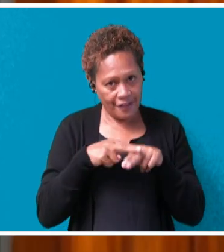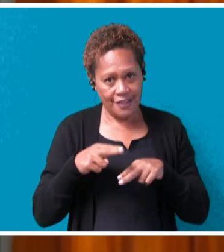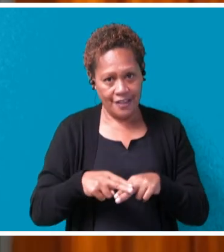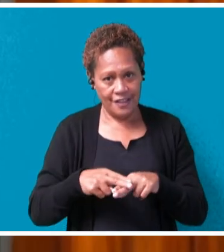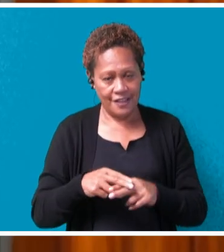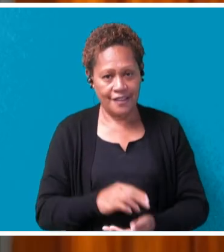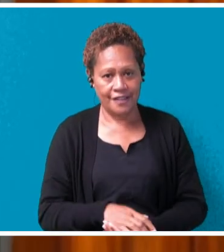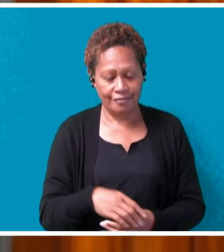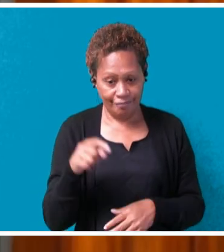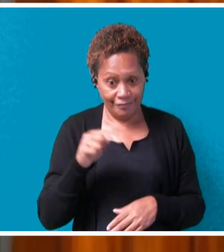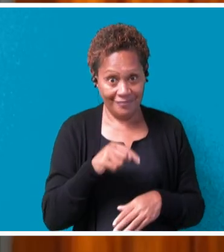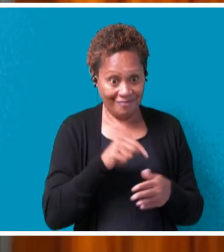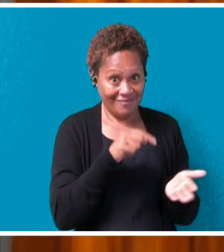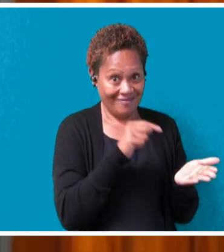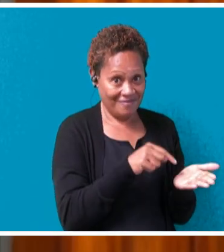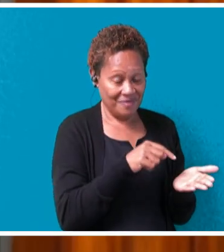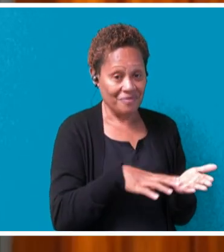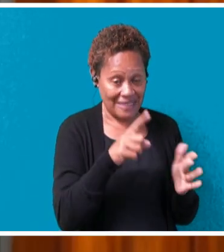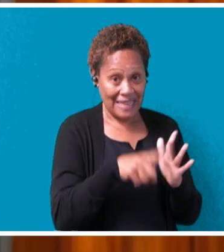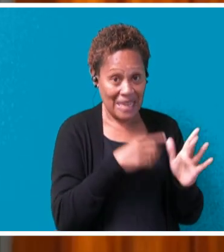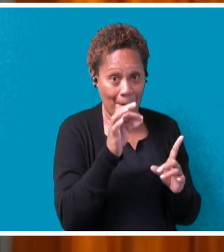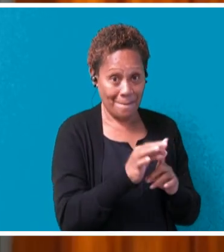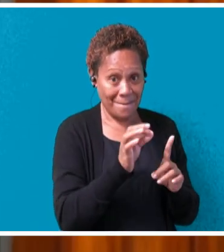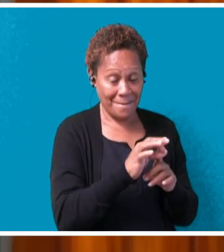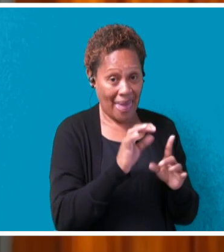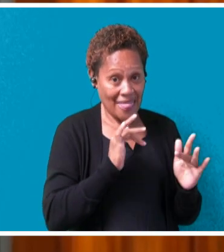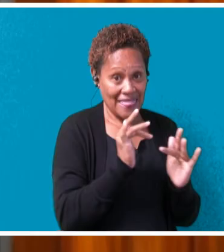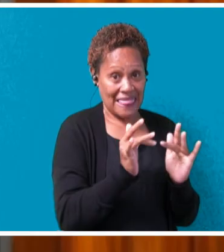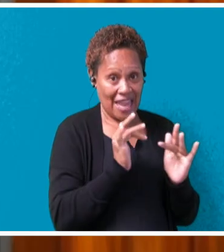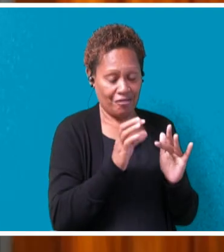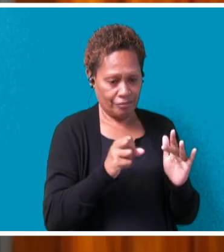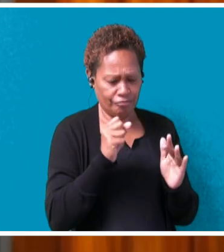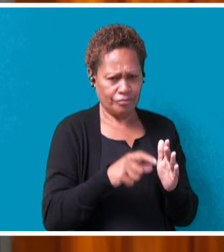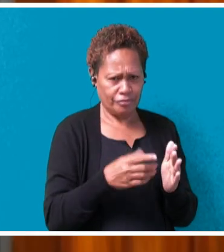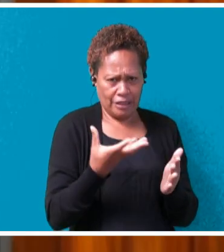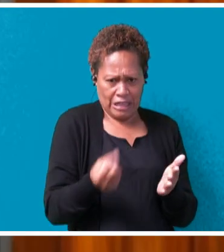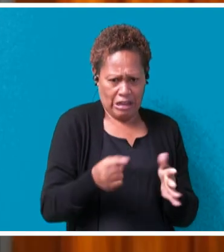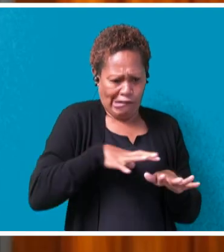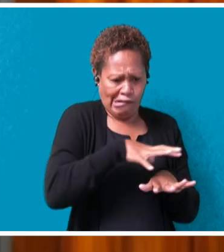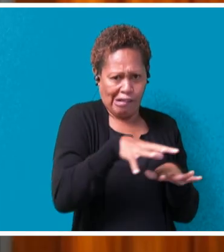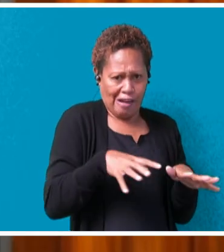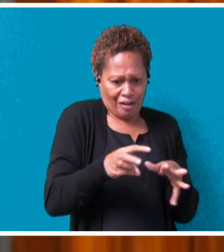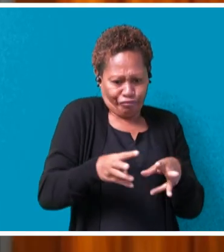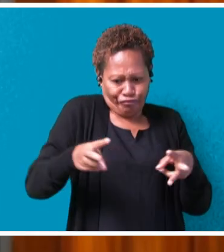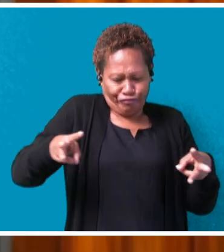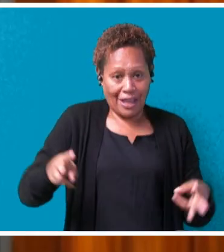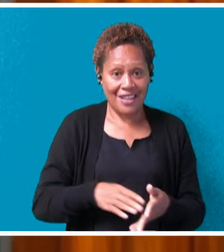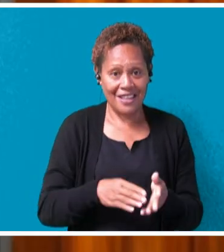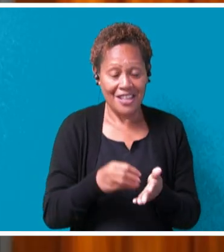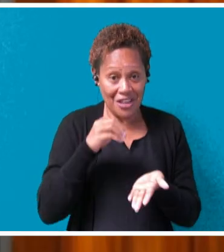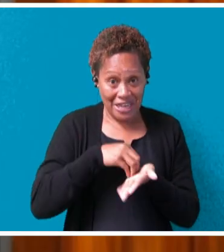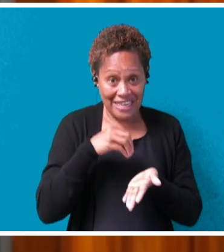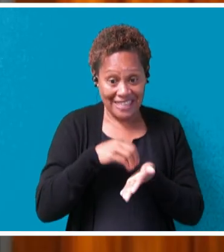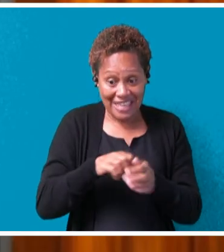In this way, the expansion of the JP network forms part of the Ministry's wider efforts to improve service delivery and